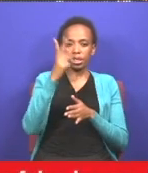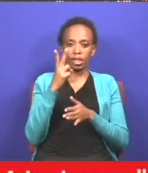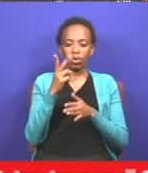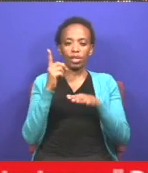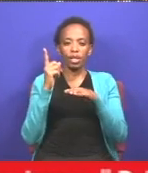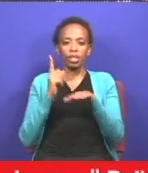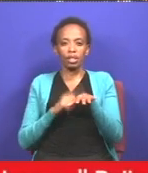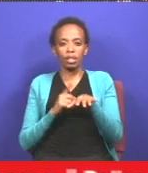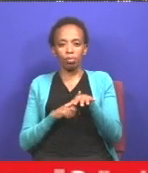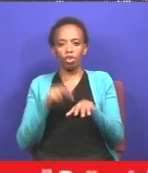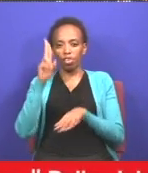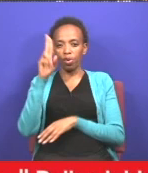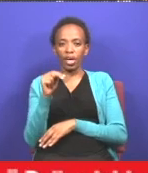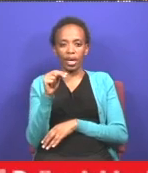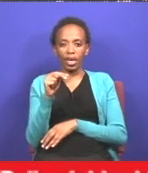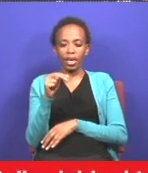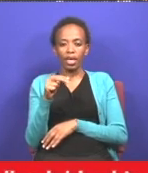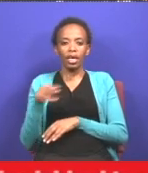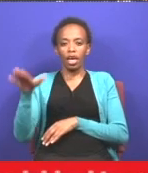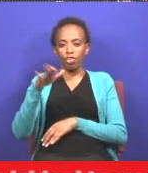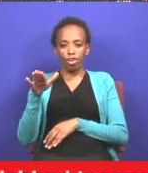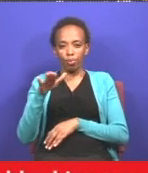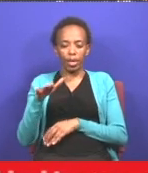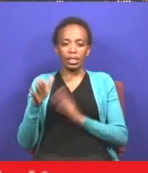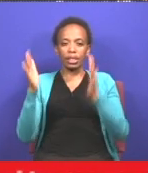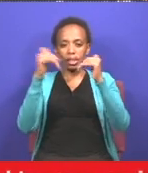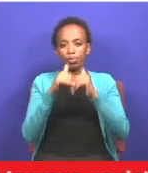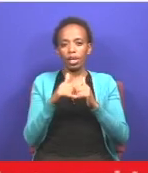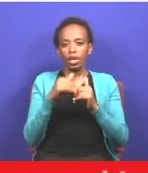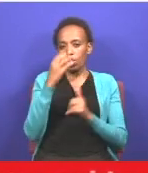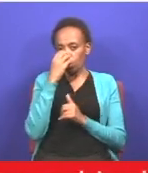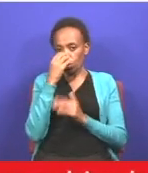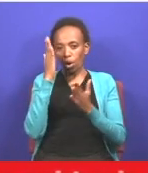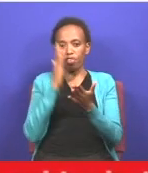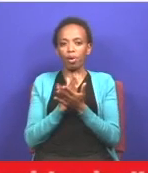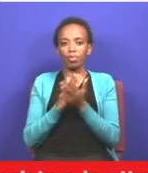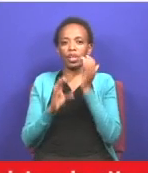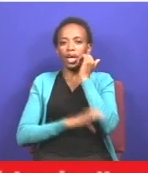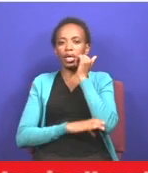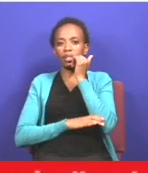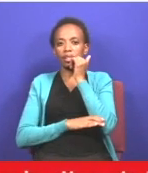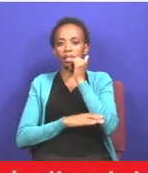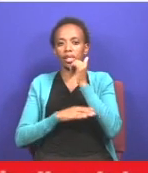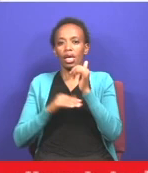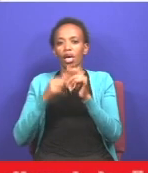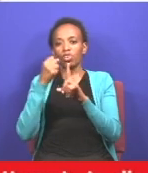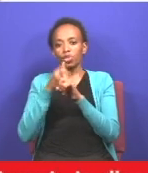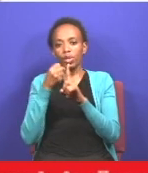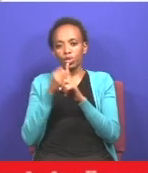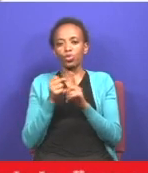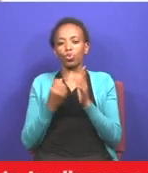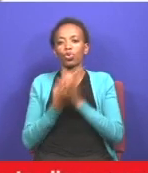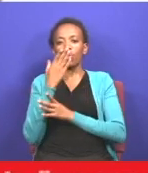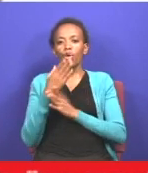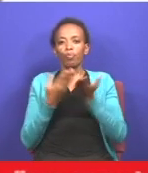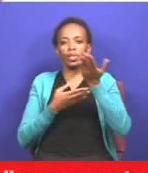session of the United Nations Habitat Assembly. President Ruto affirmed the country's efforts to expand trade in